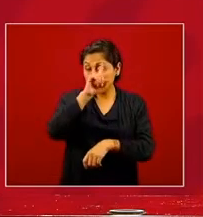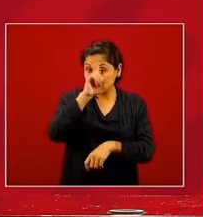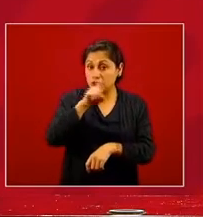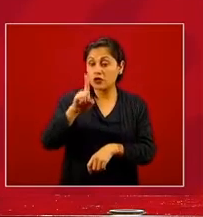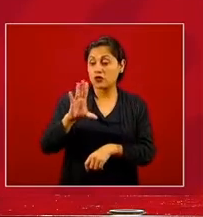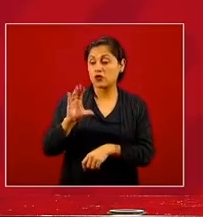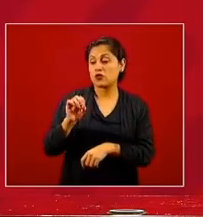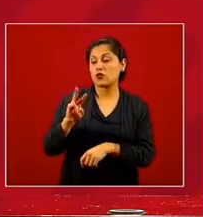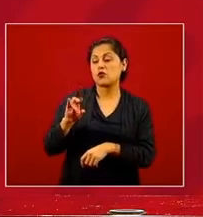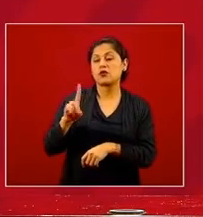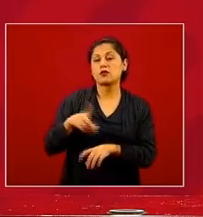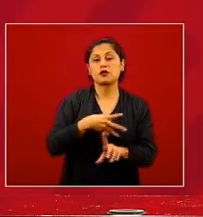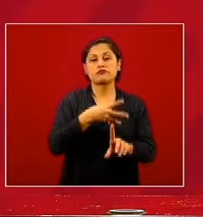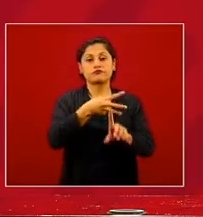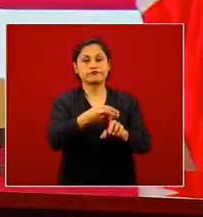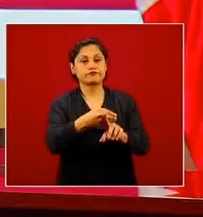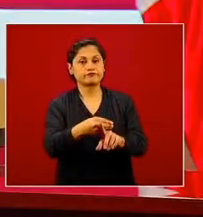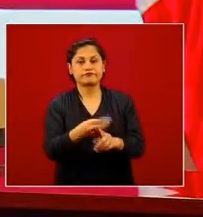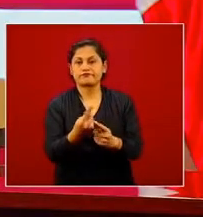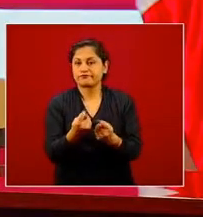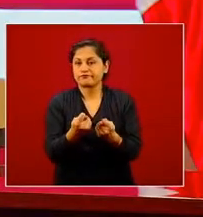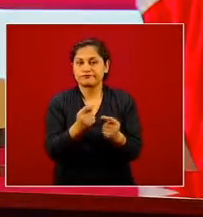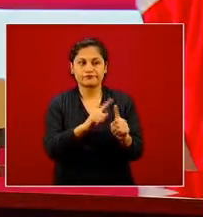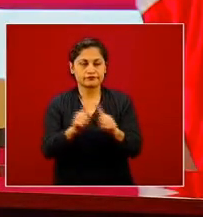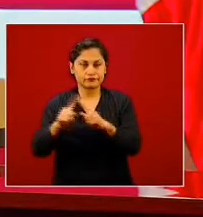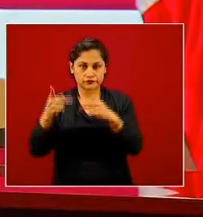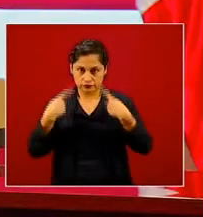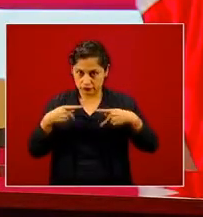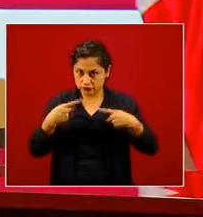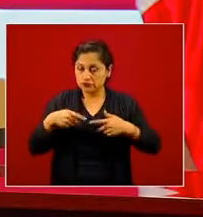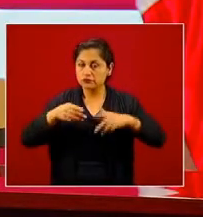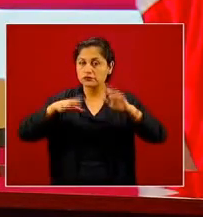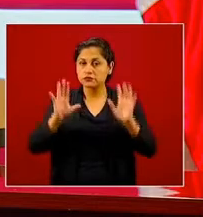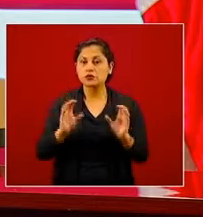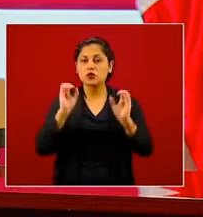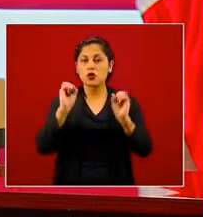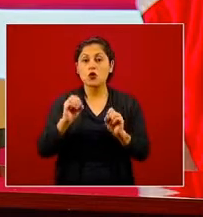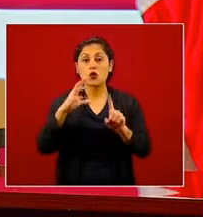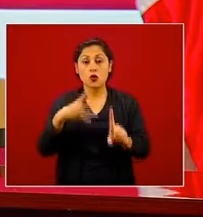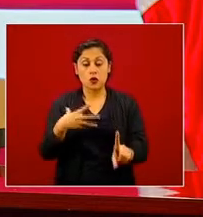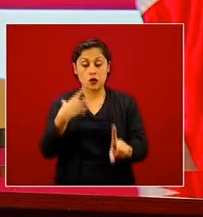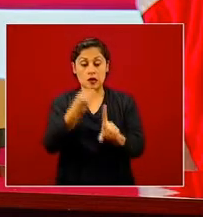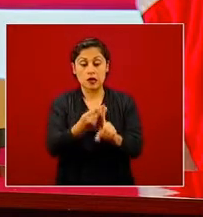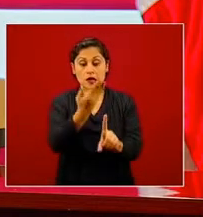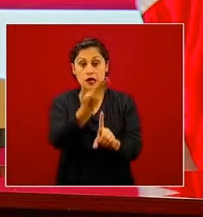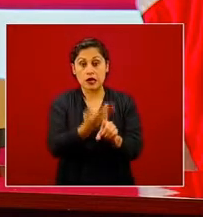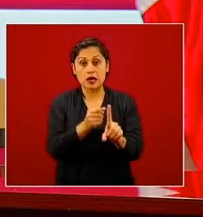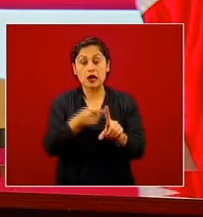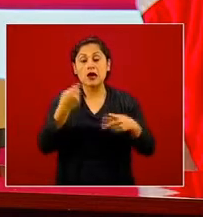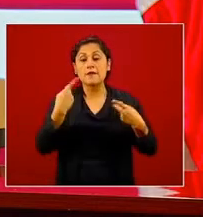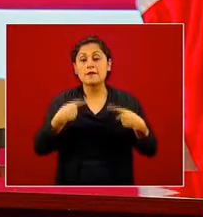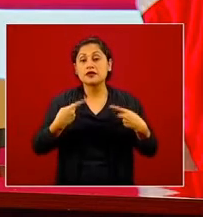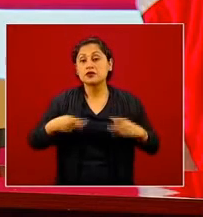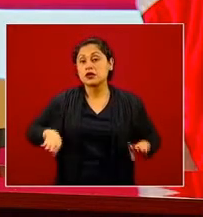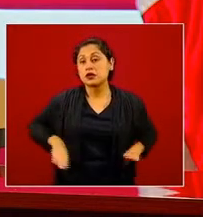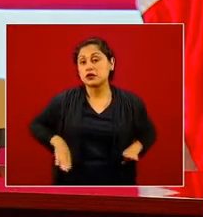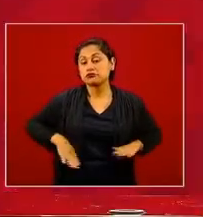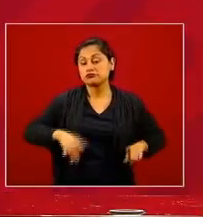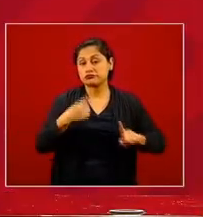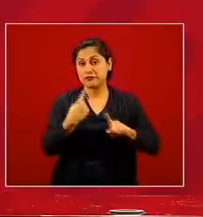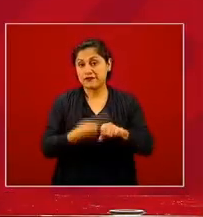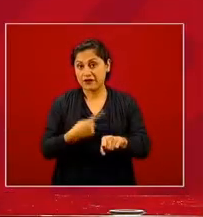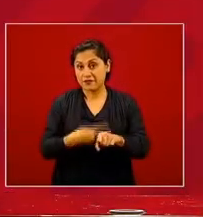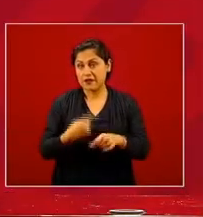So the the lesson here is that COVID can become serious, can affect